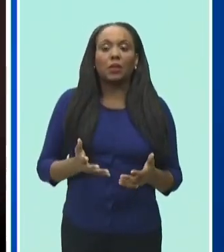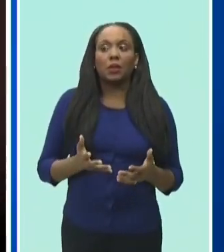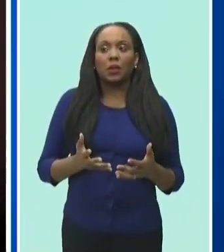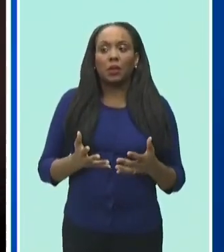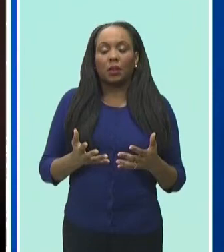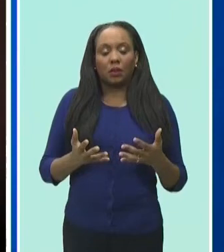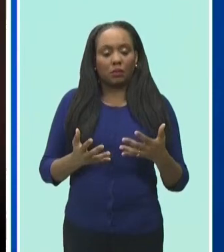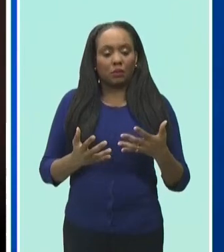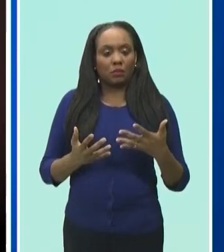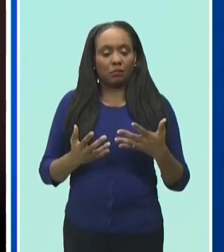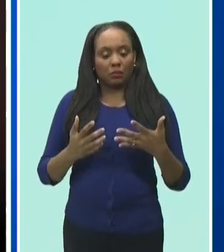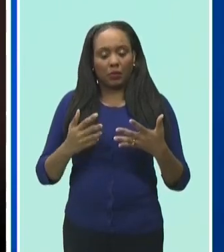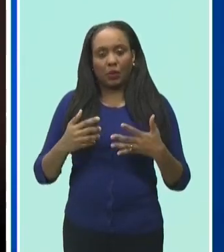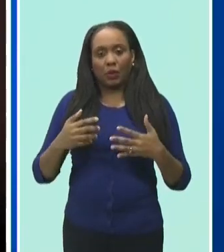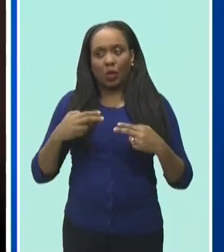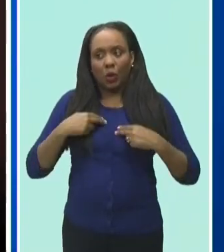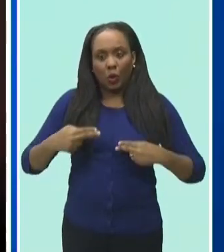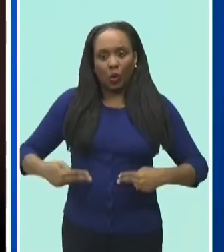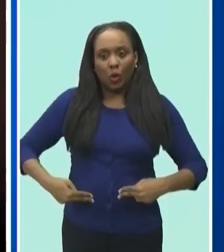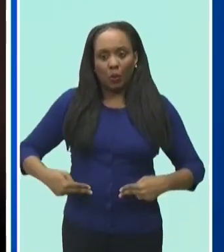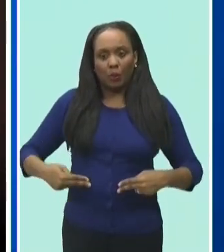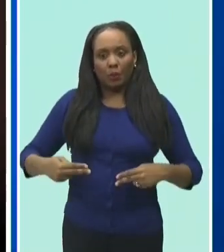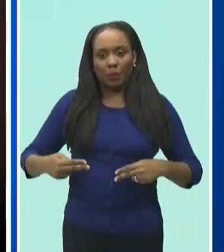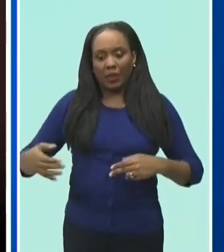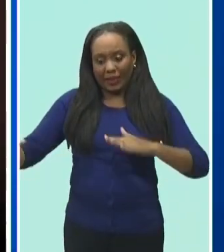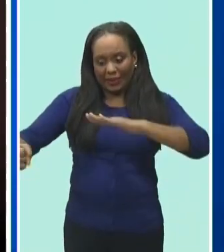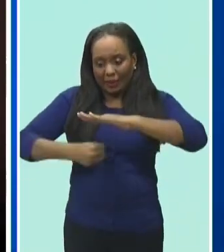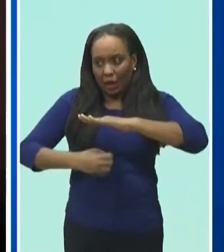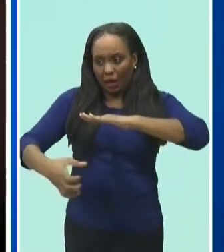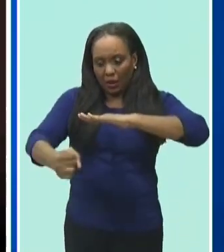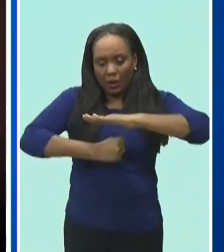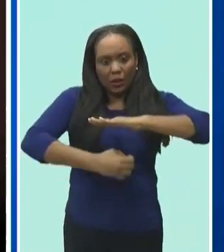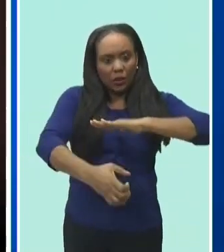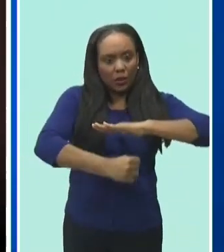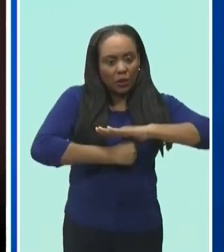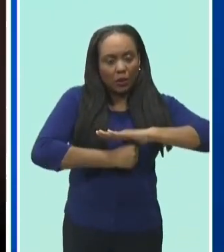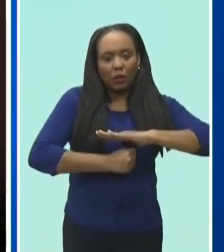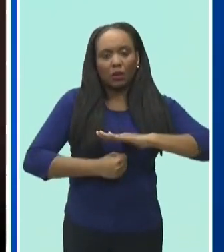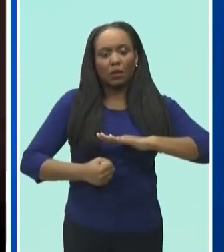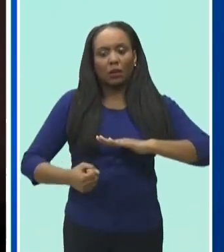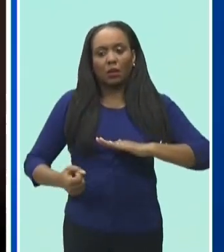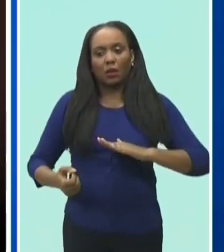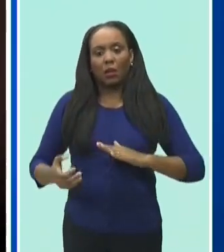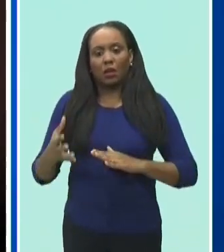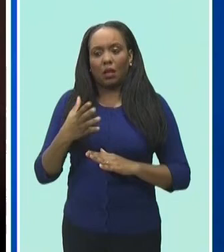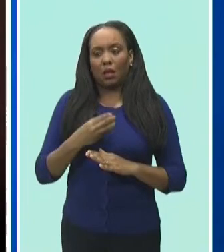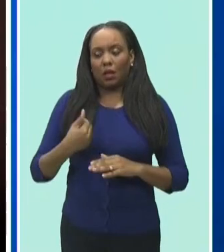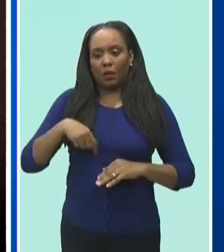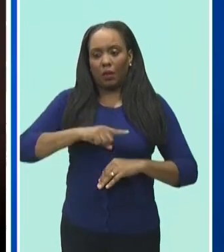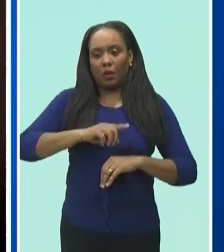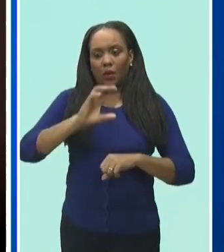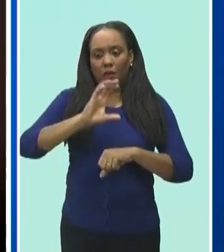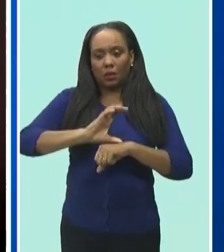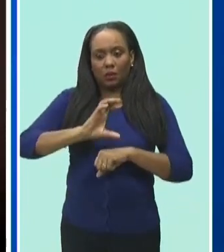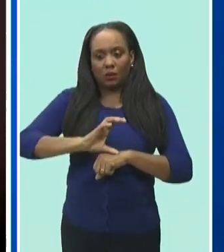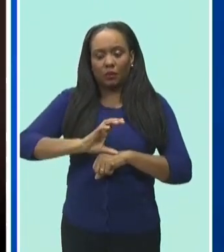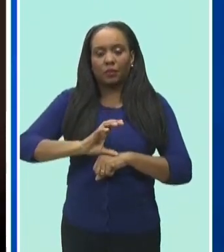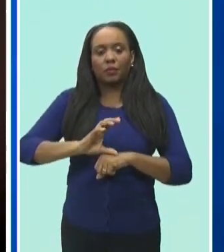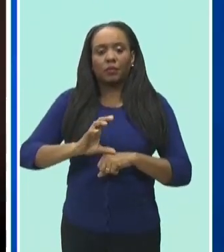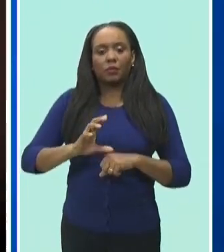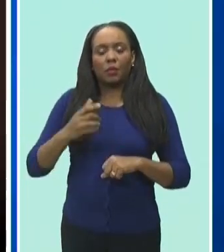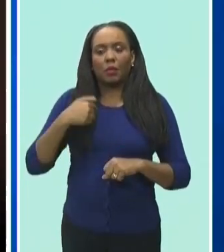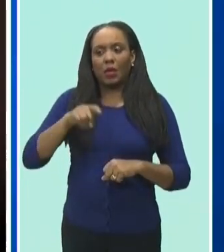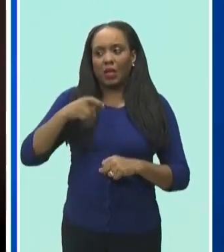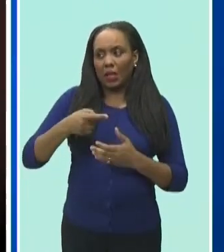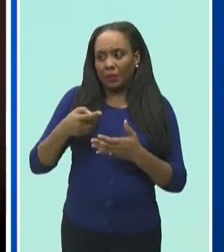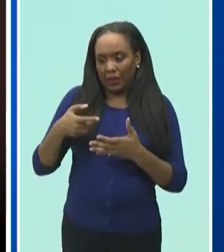issues related to human trafficking. And as a church, we certainly have to be a part of the engagement